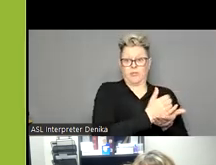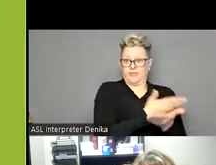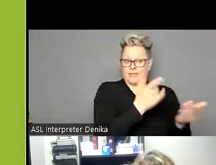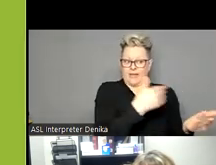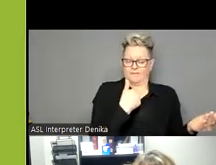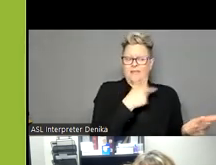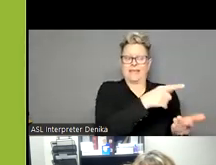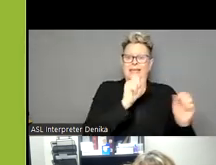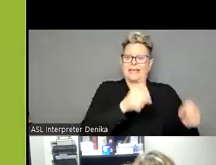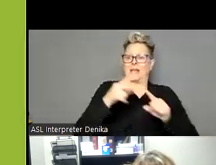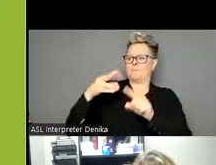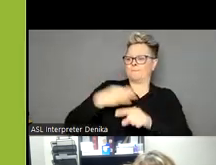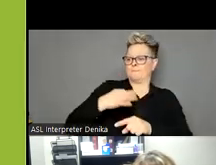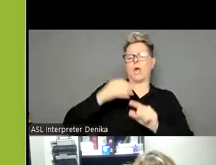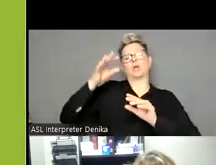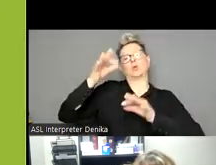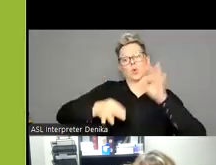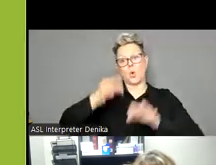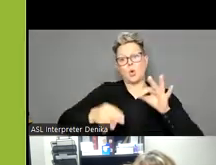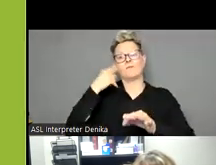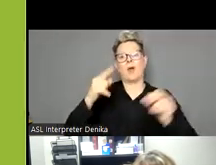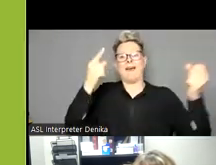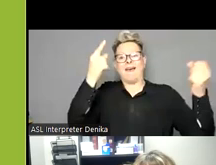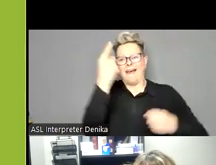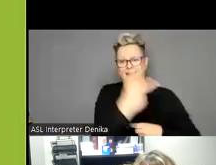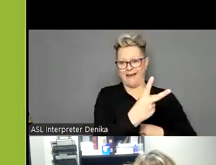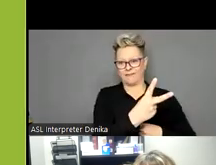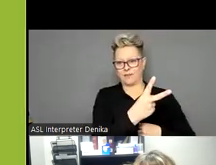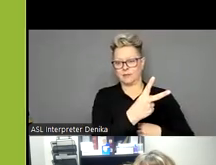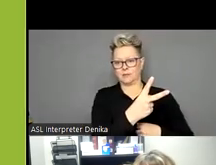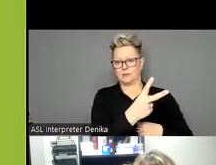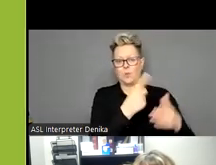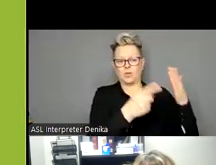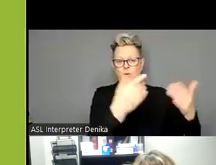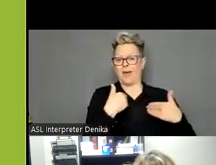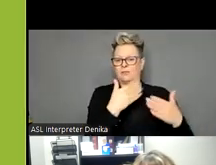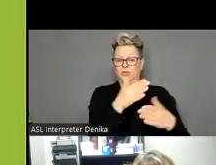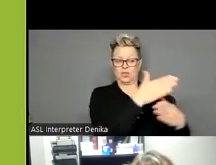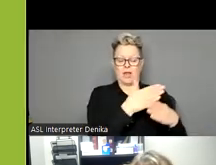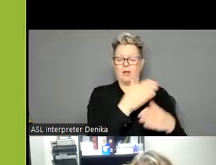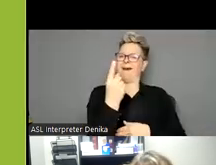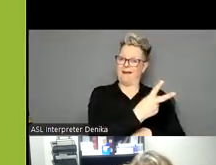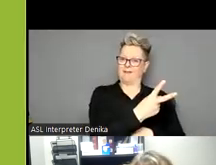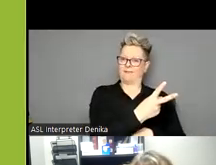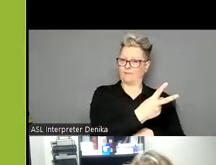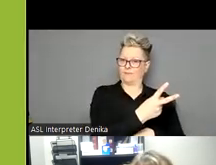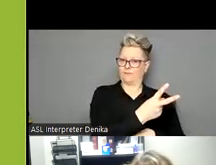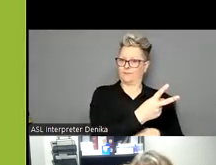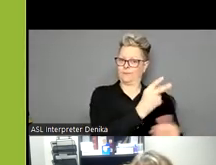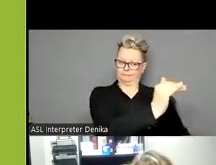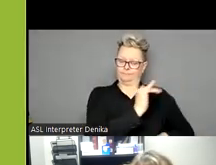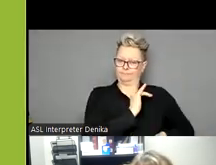for half of those shared assets when a spouse dies. And now, if your